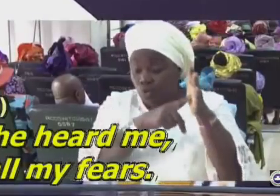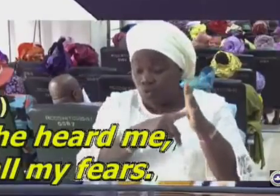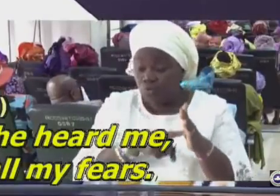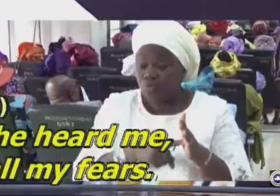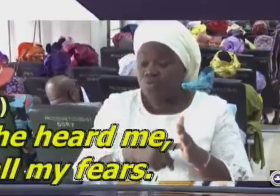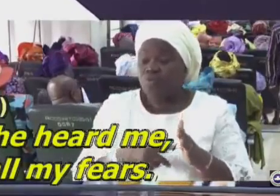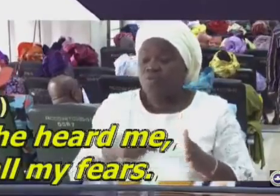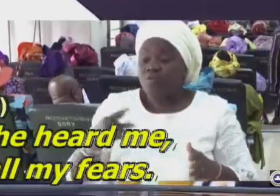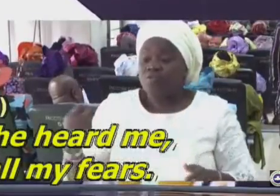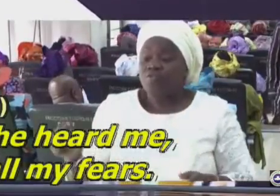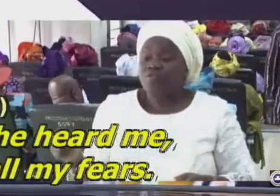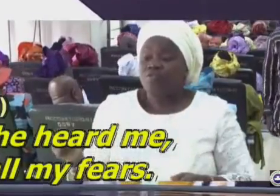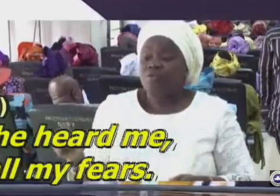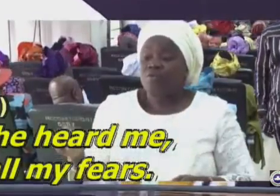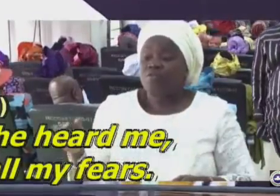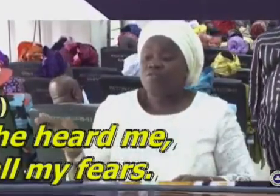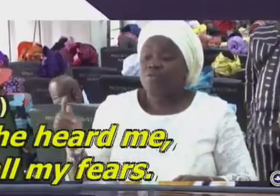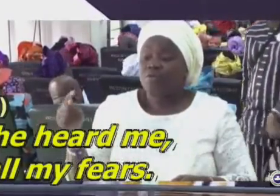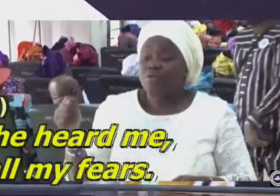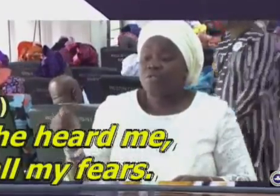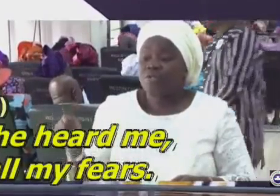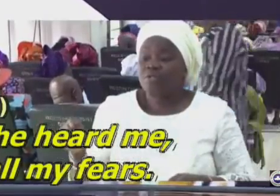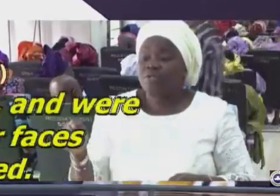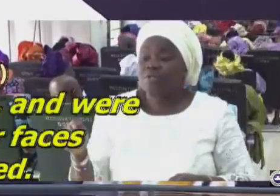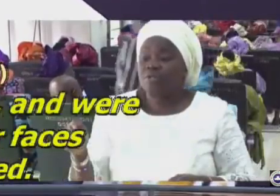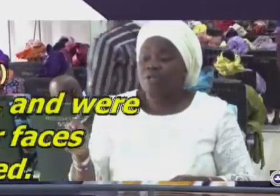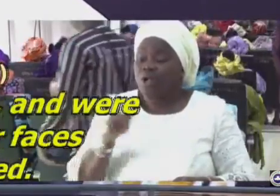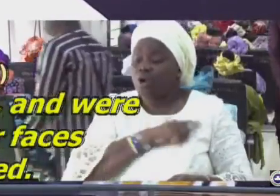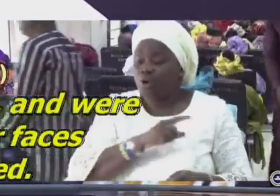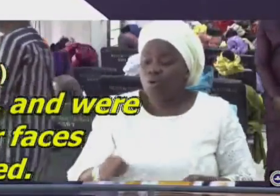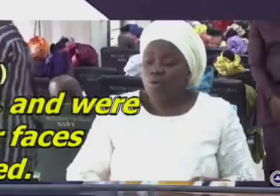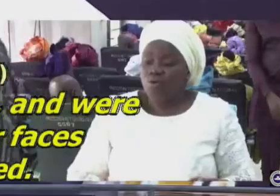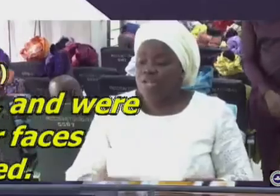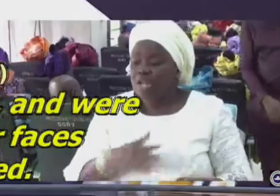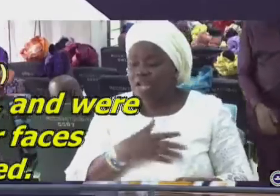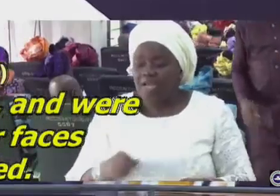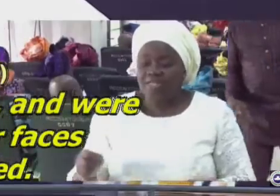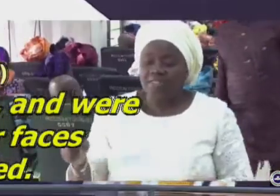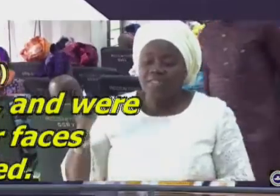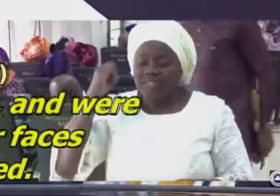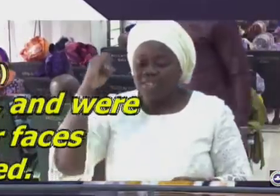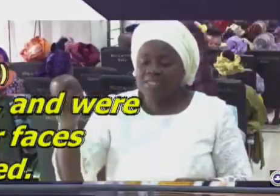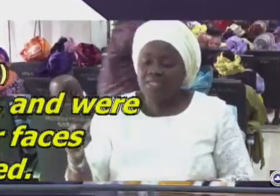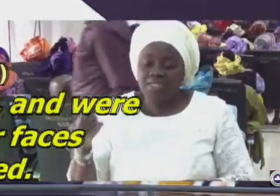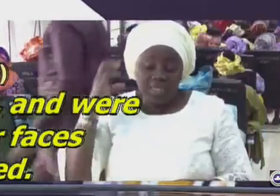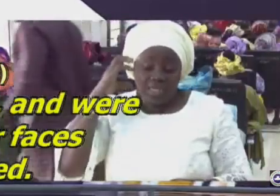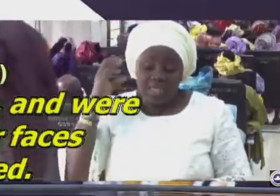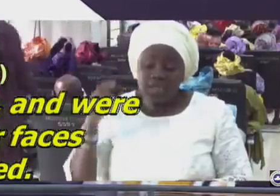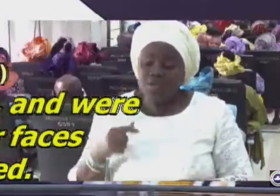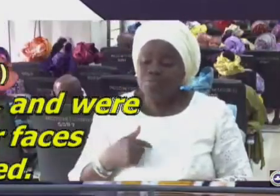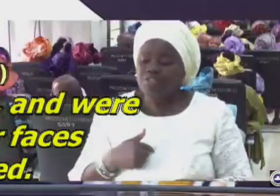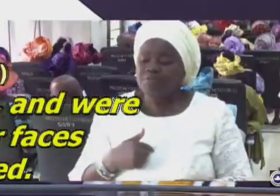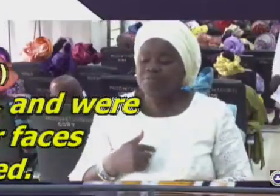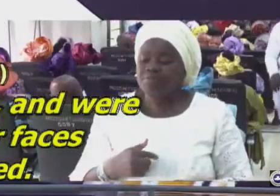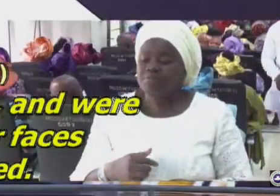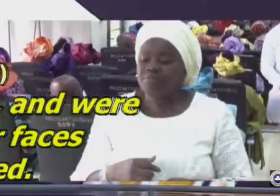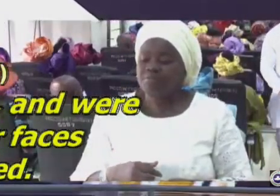my fears. They looked unto him and were enlightened, and their faces were not